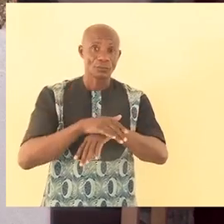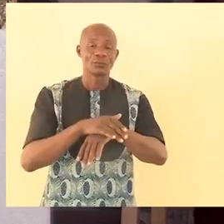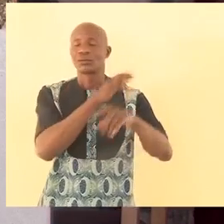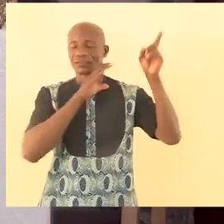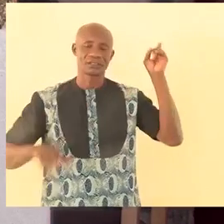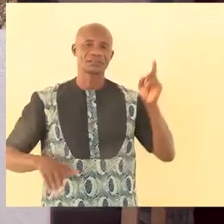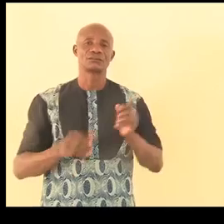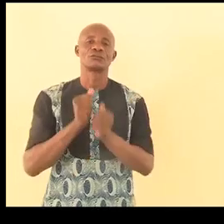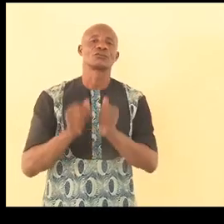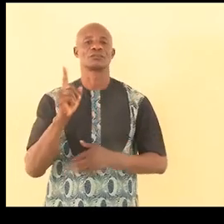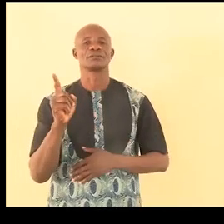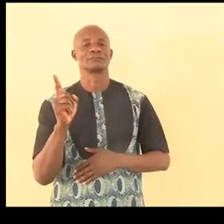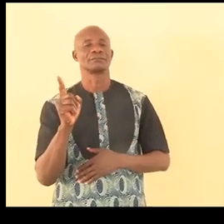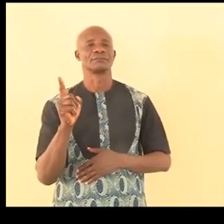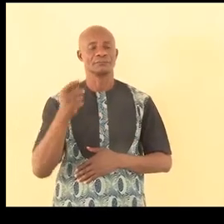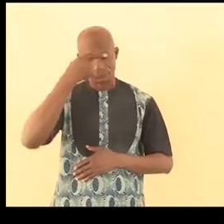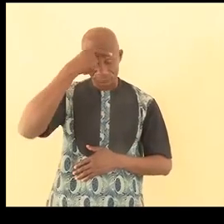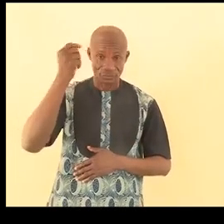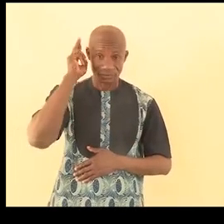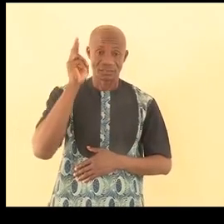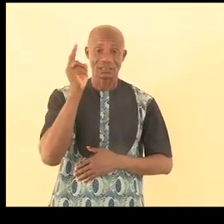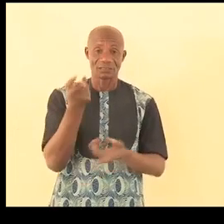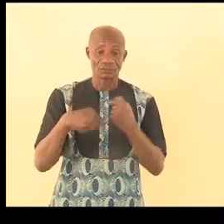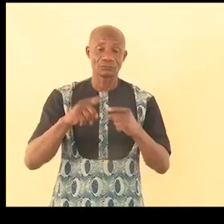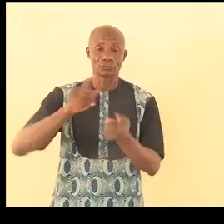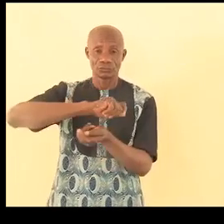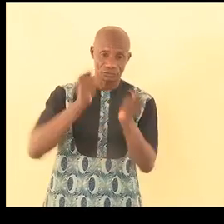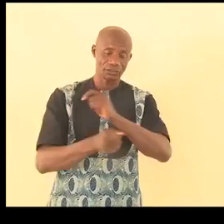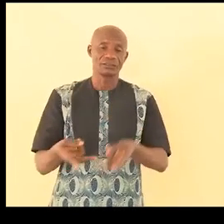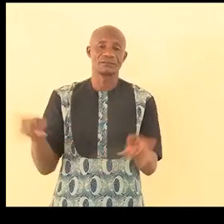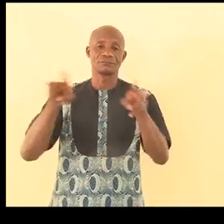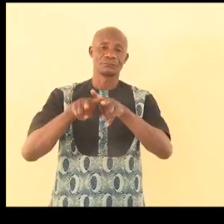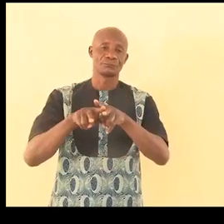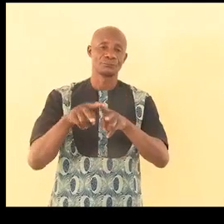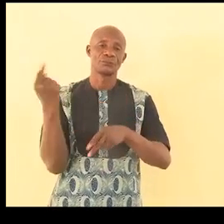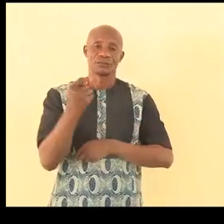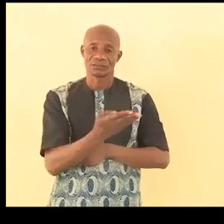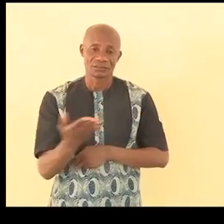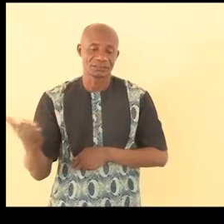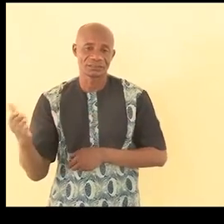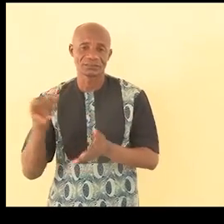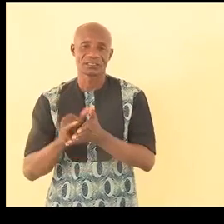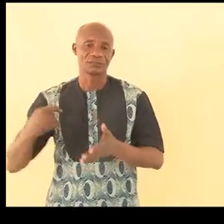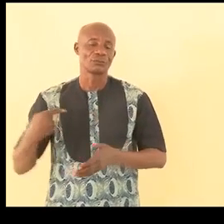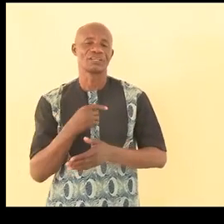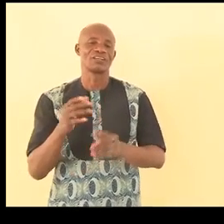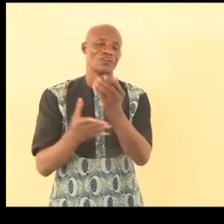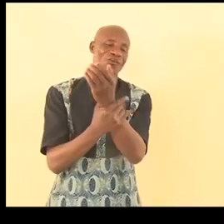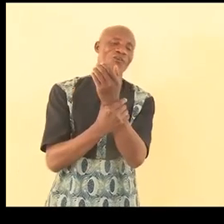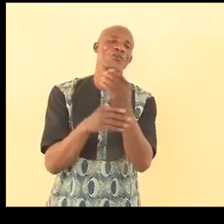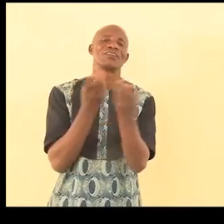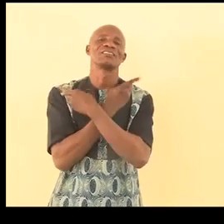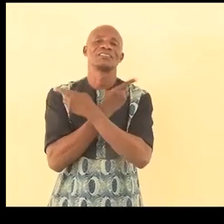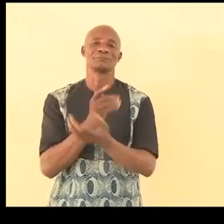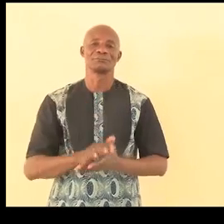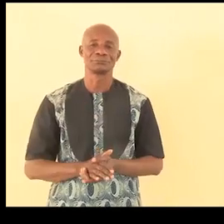Christ? Which one? Because he has come to upturn the values, the things that we hold dear.